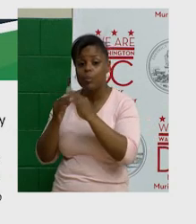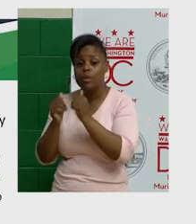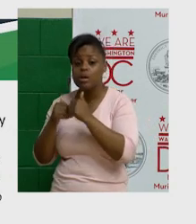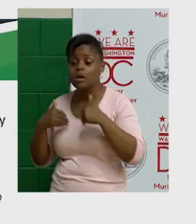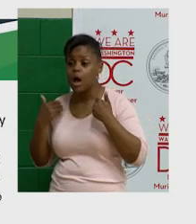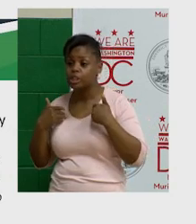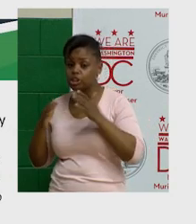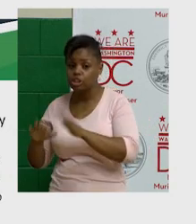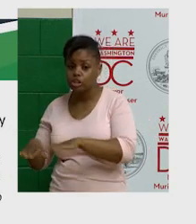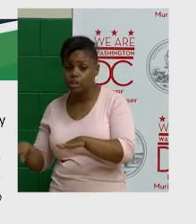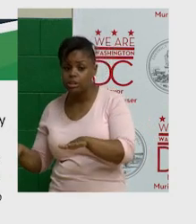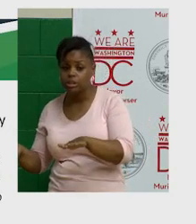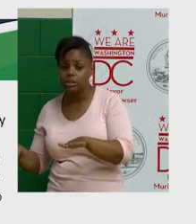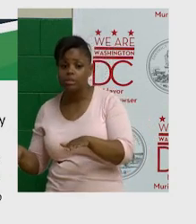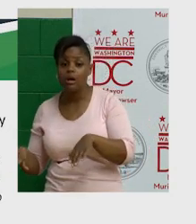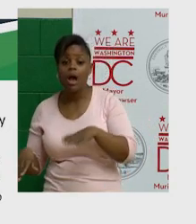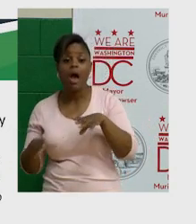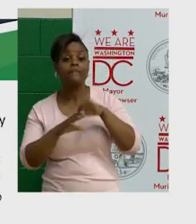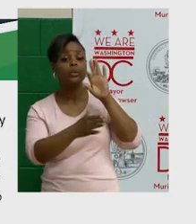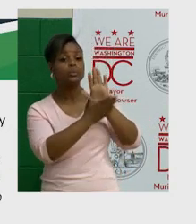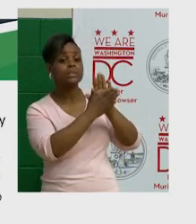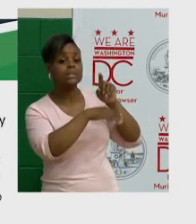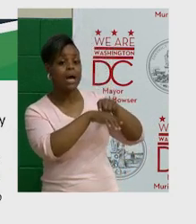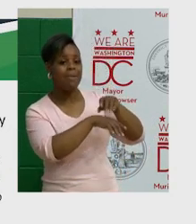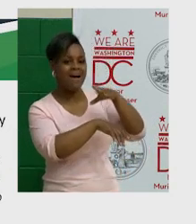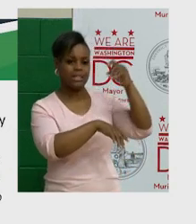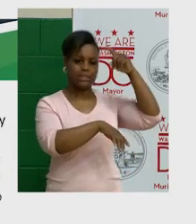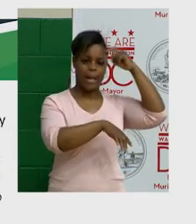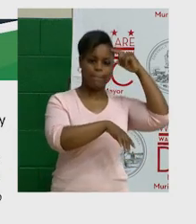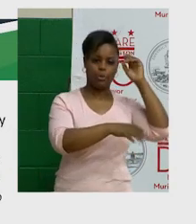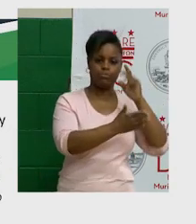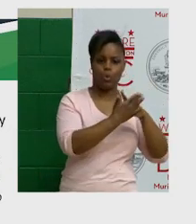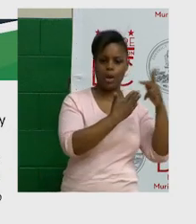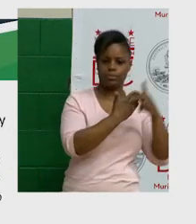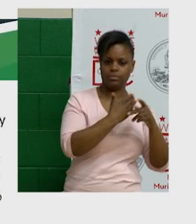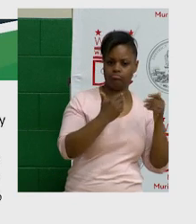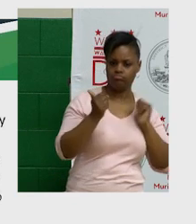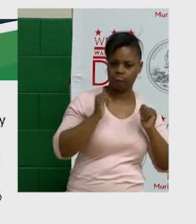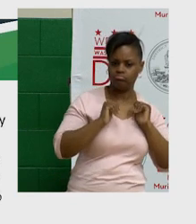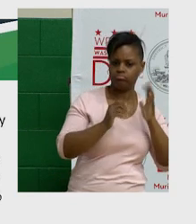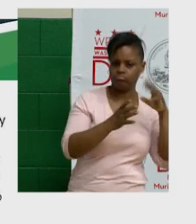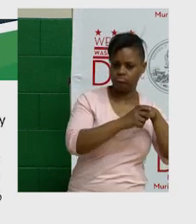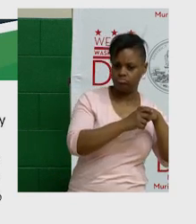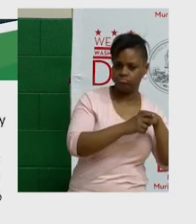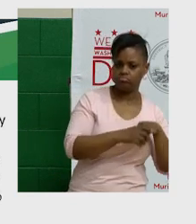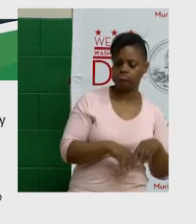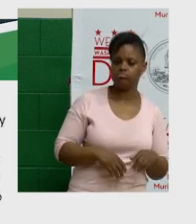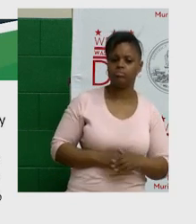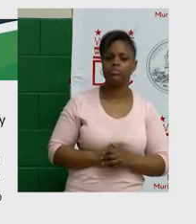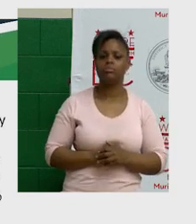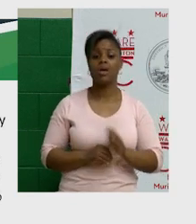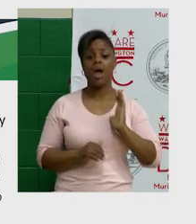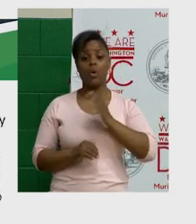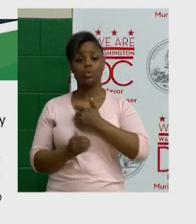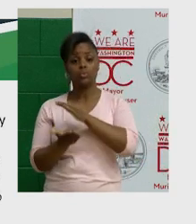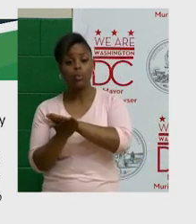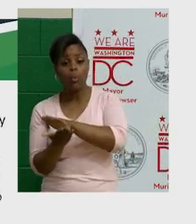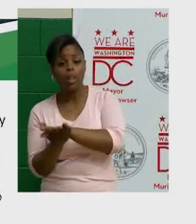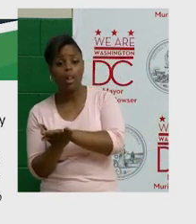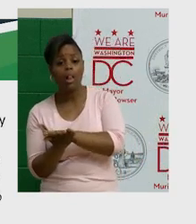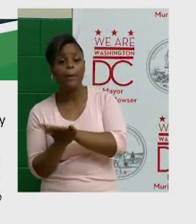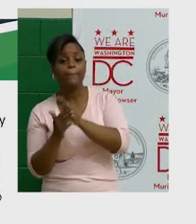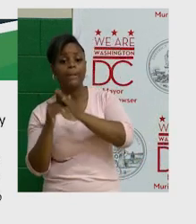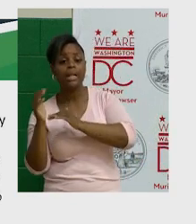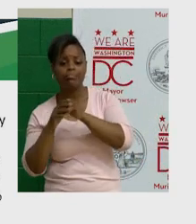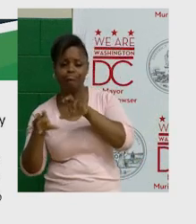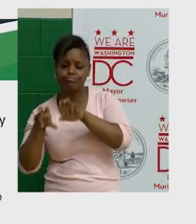out-of-school time and summer programming, invested more money into our school facilities to make them more modern